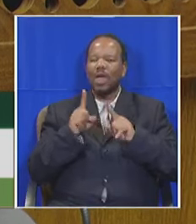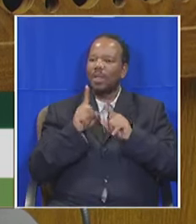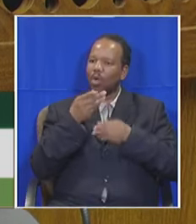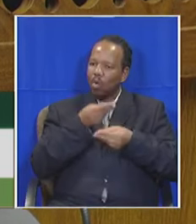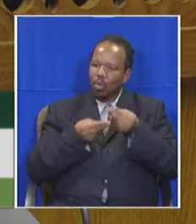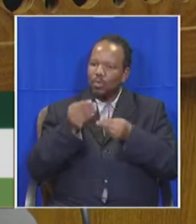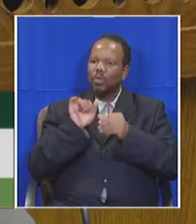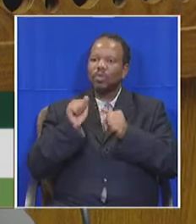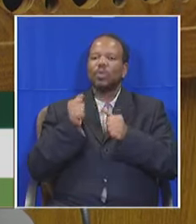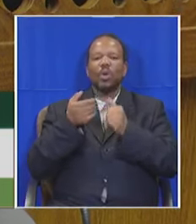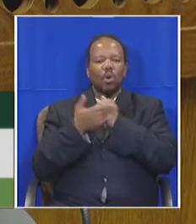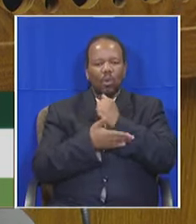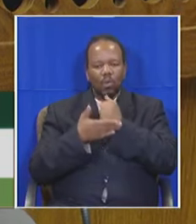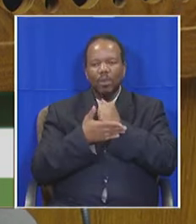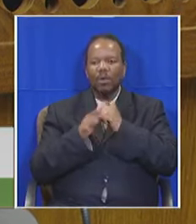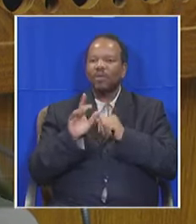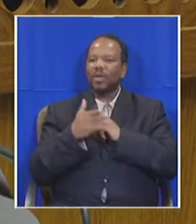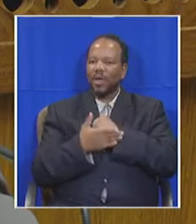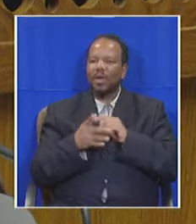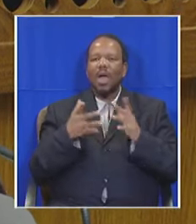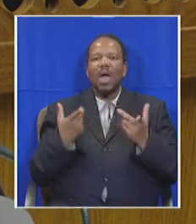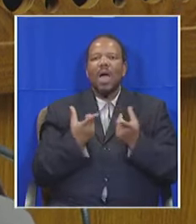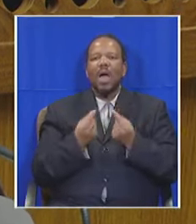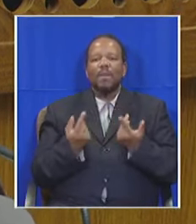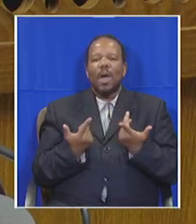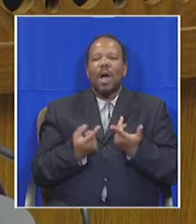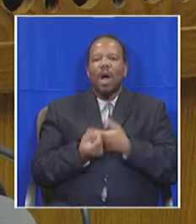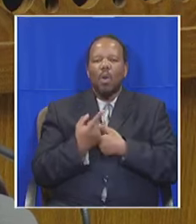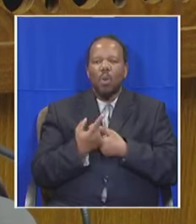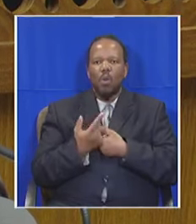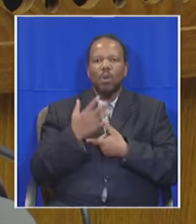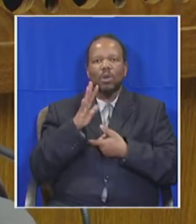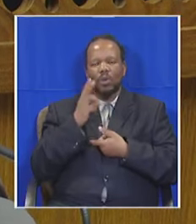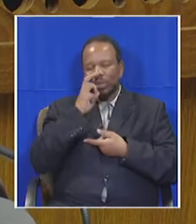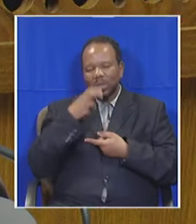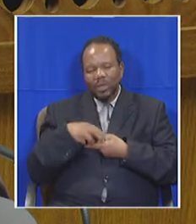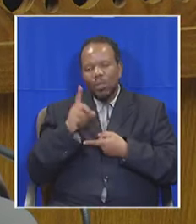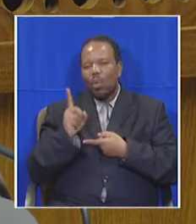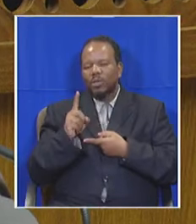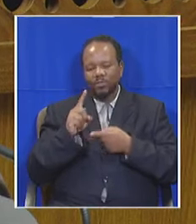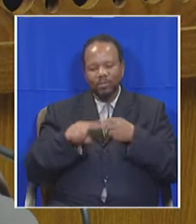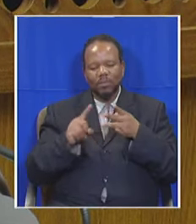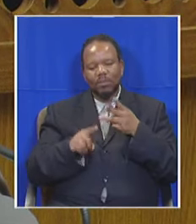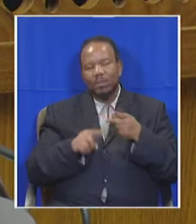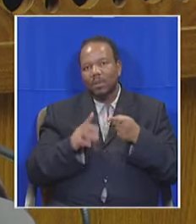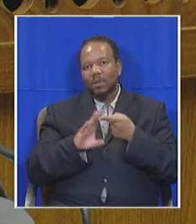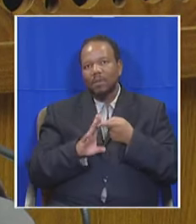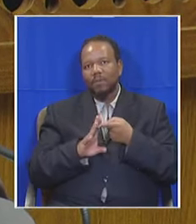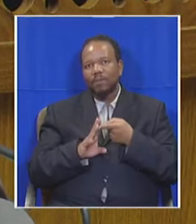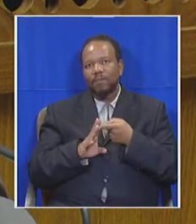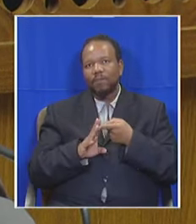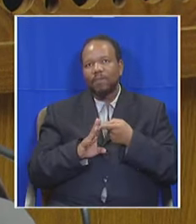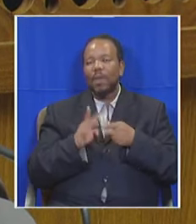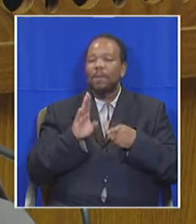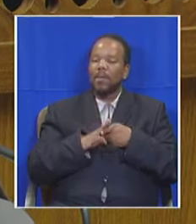country. For this to happen, it will, amongst other things, require the following: increase investment